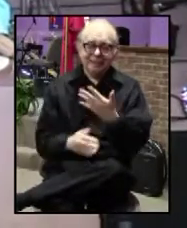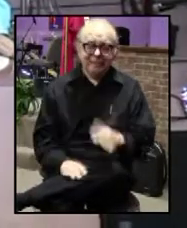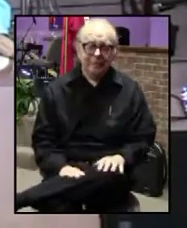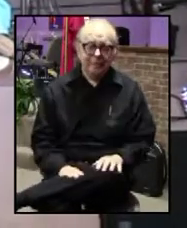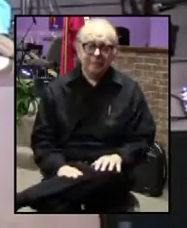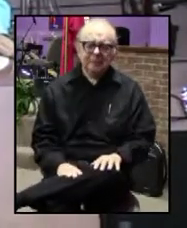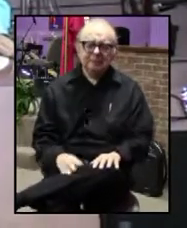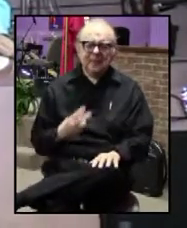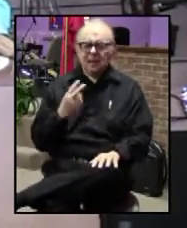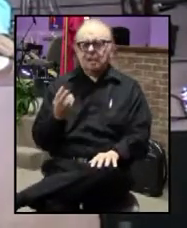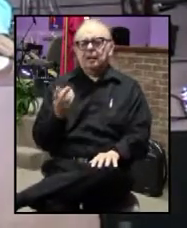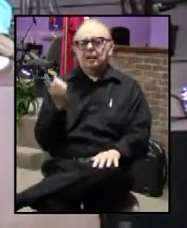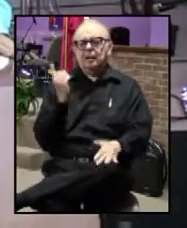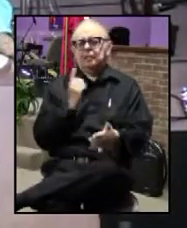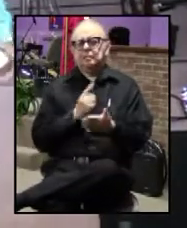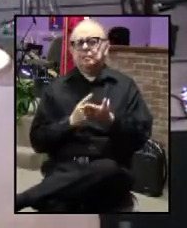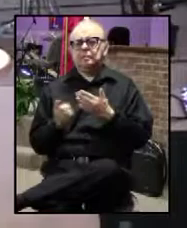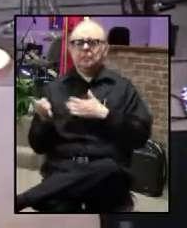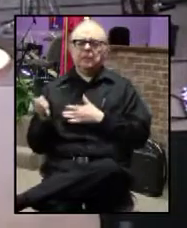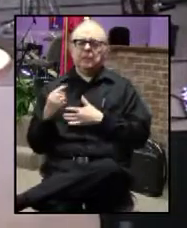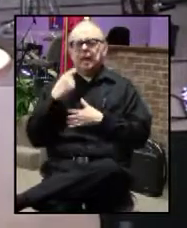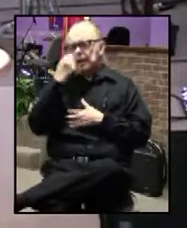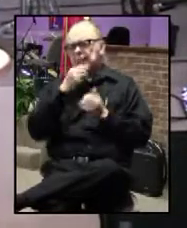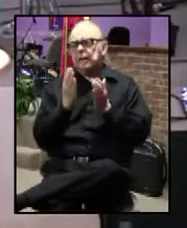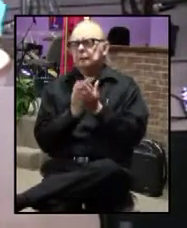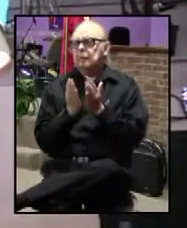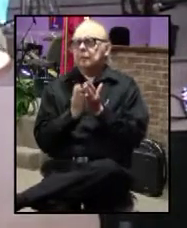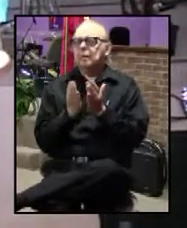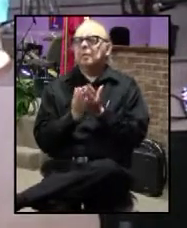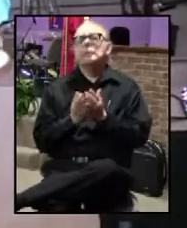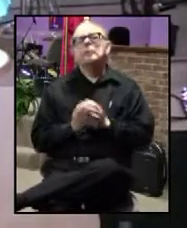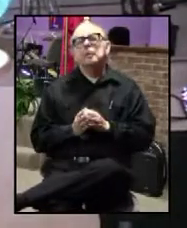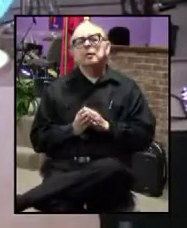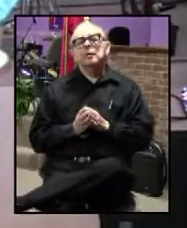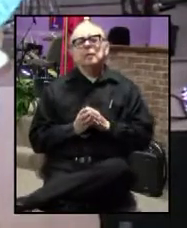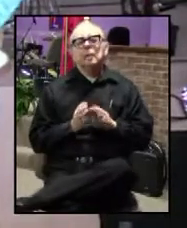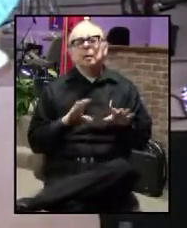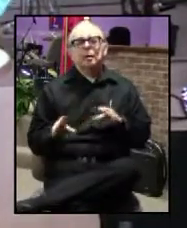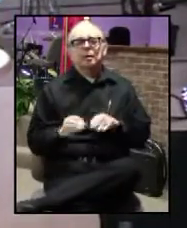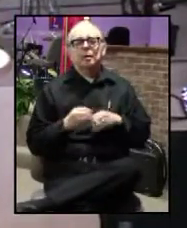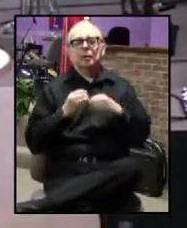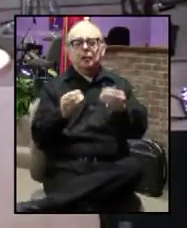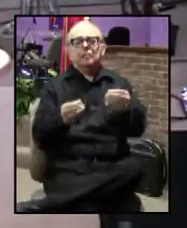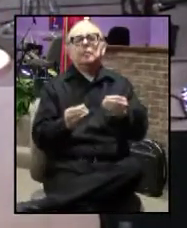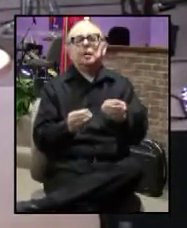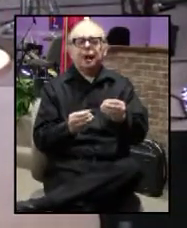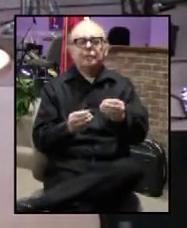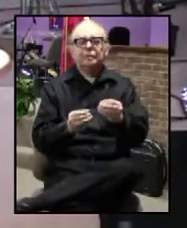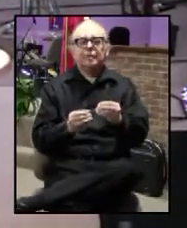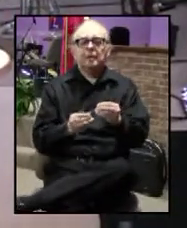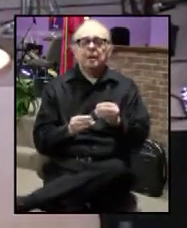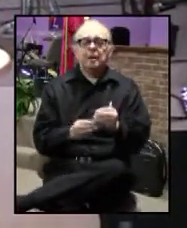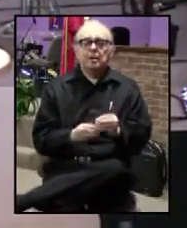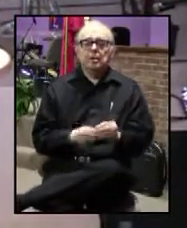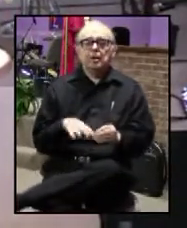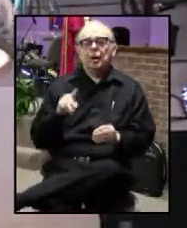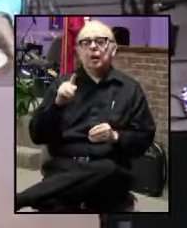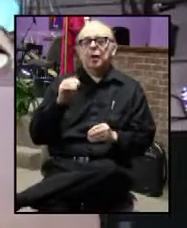As you saw all week in Facebook, I've been putting out little tweets. I've been